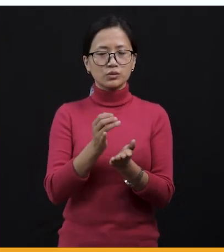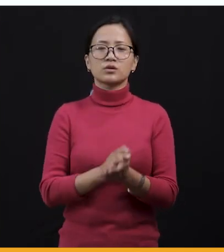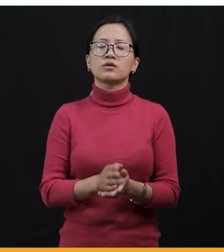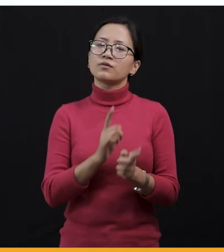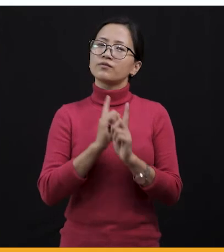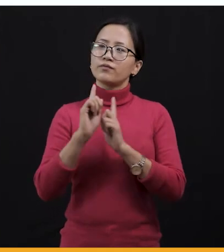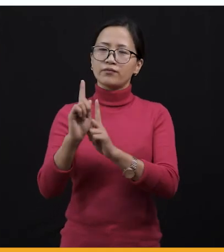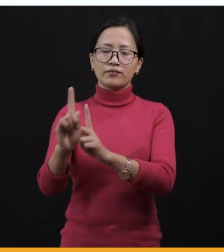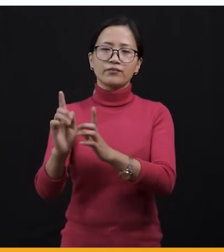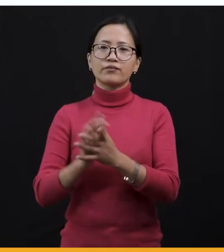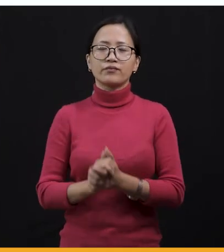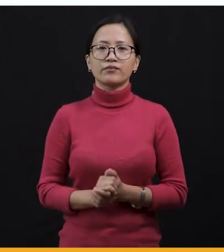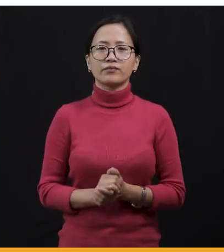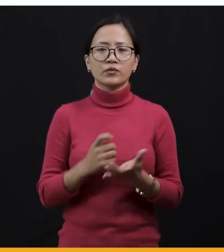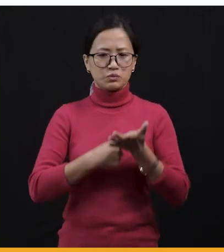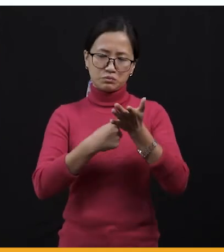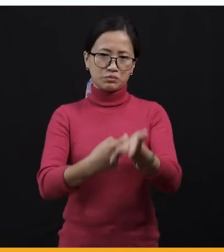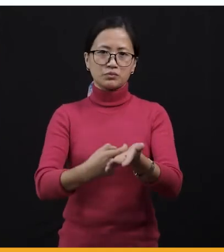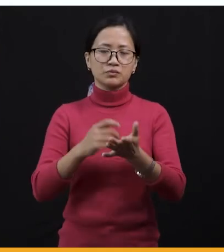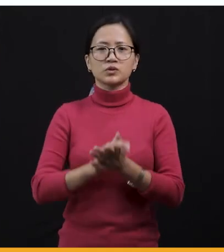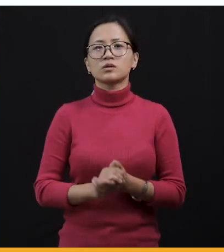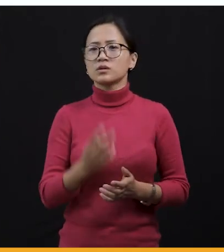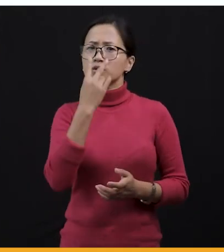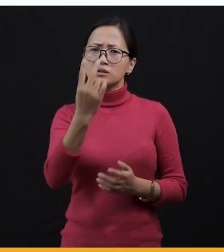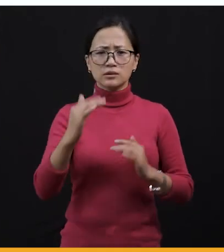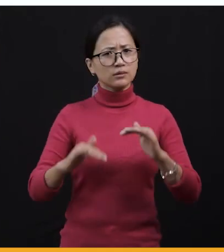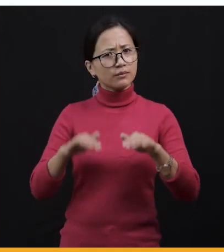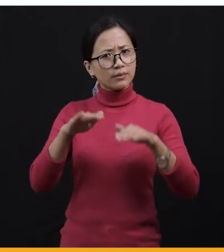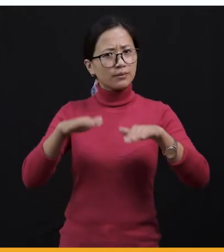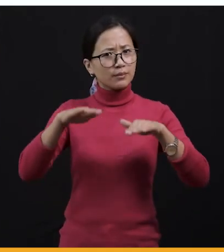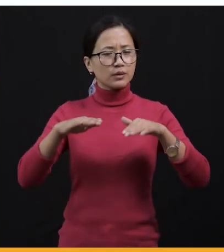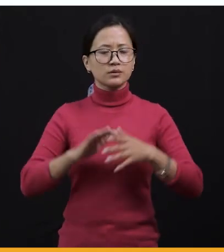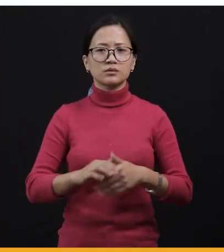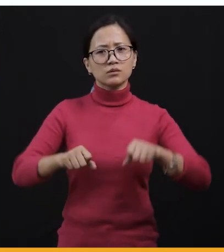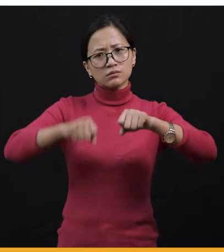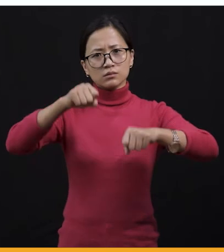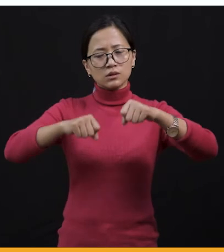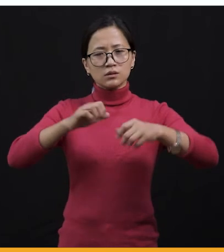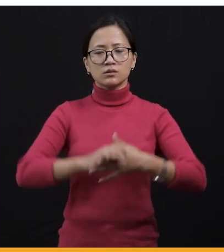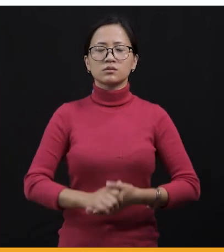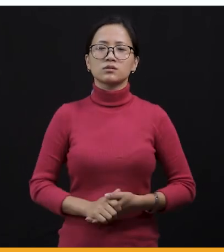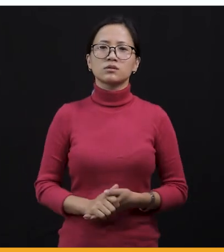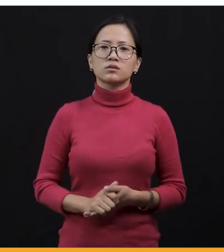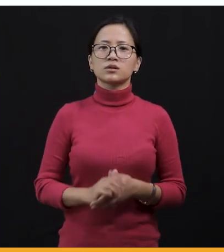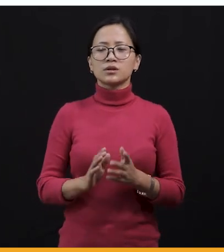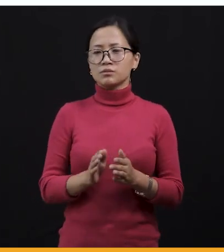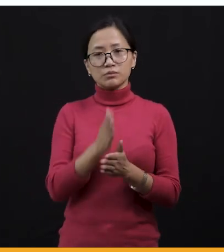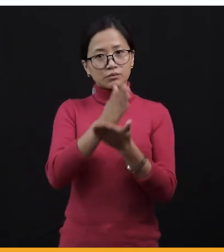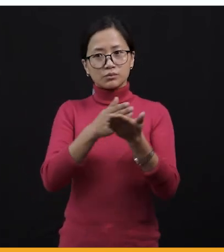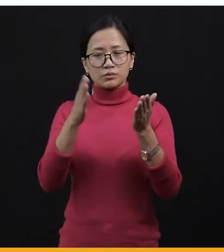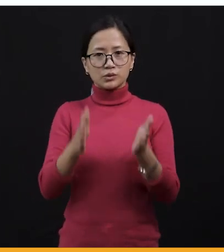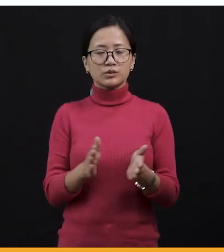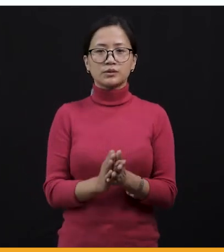And in this place, here we see a balance, a healthy balance between the plants